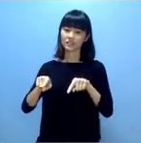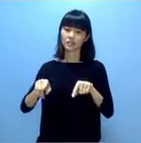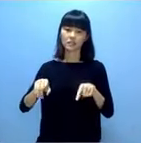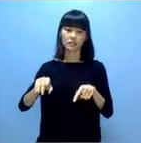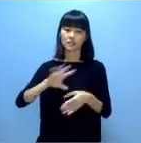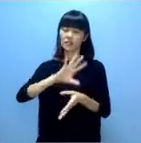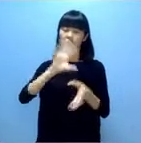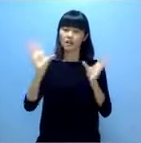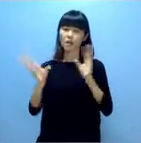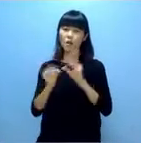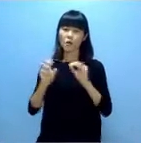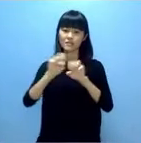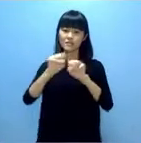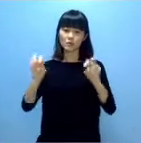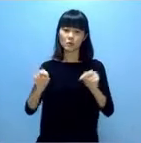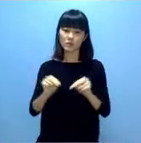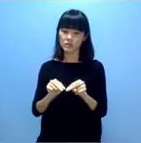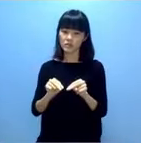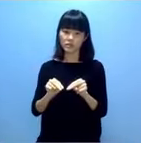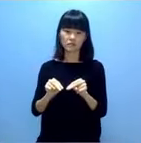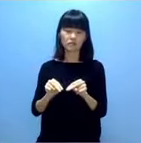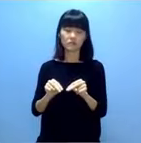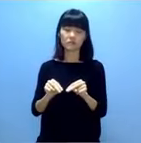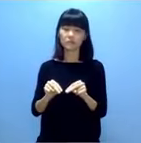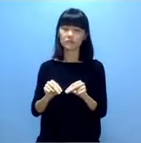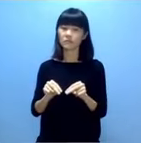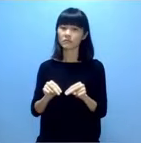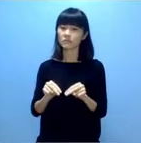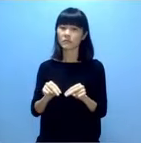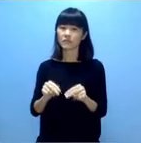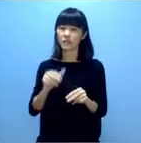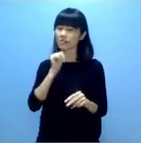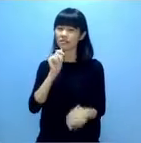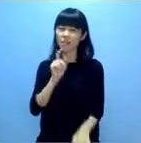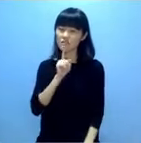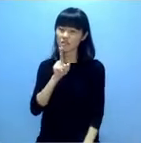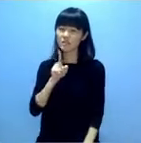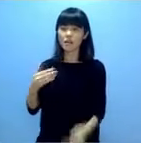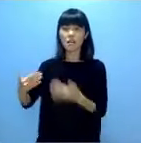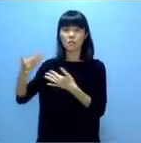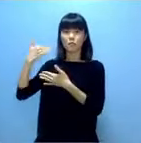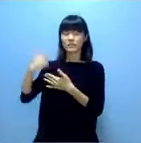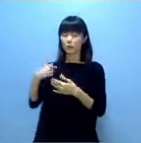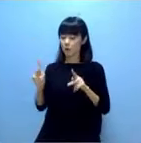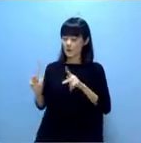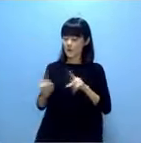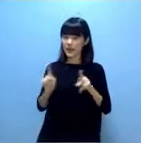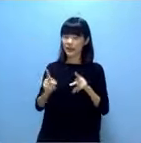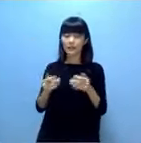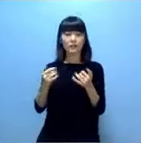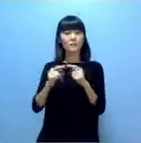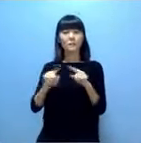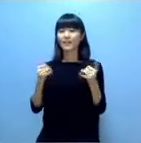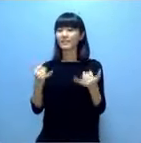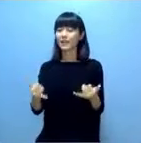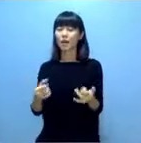so uncertain, and you know, even though we planned previously, it's like every 2 weeks our plans change.